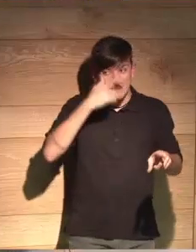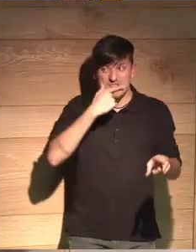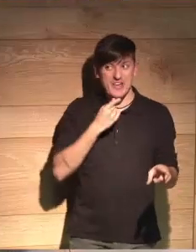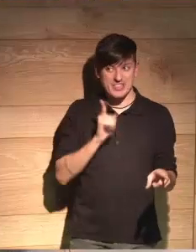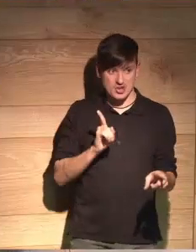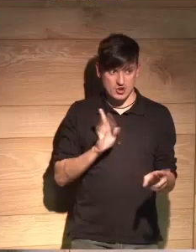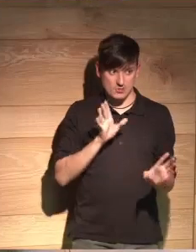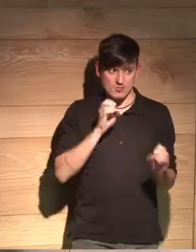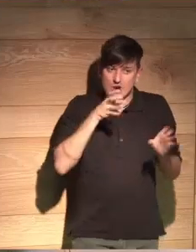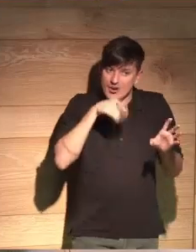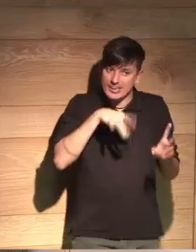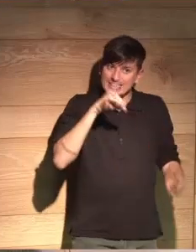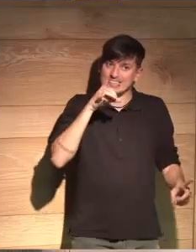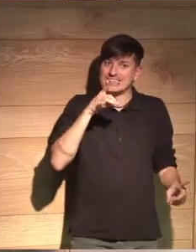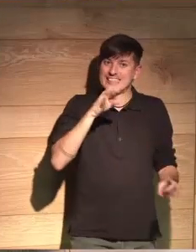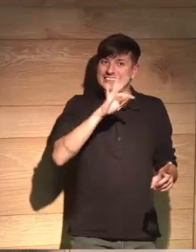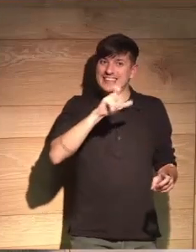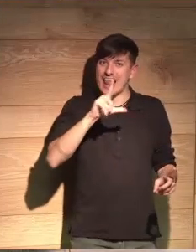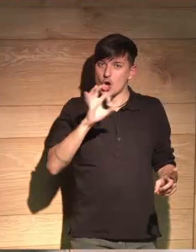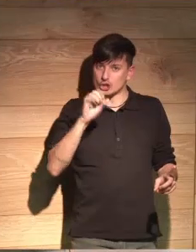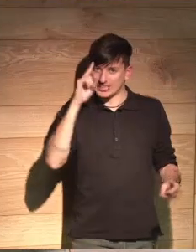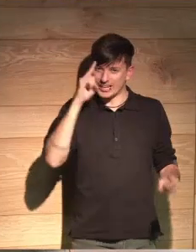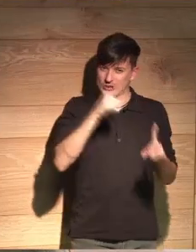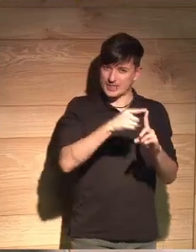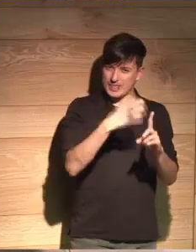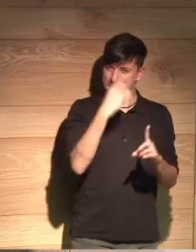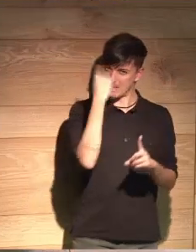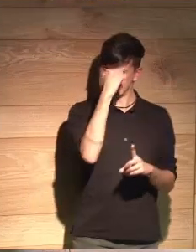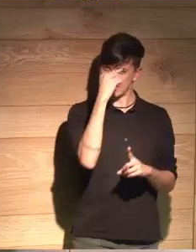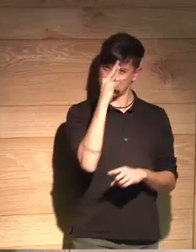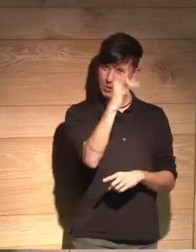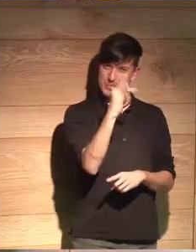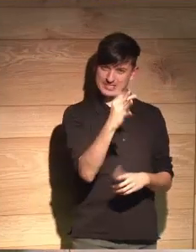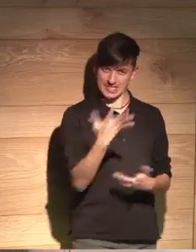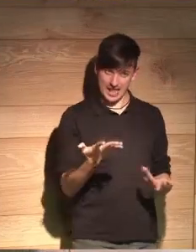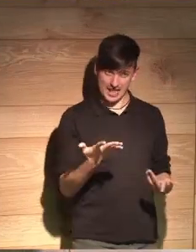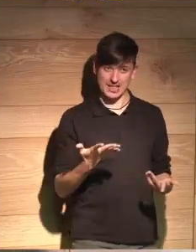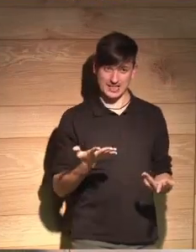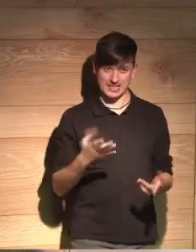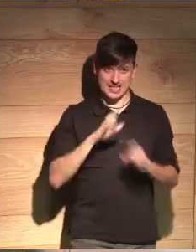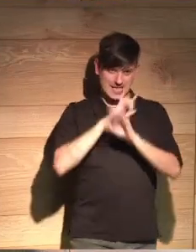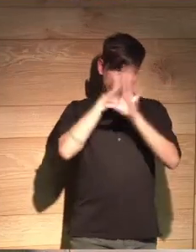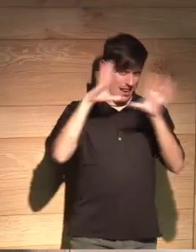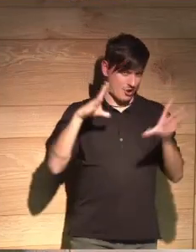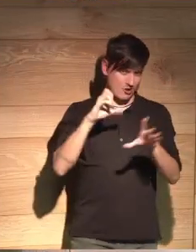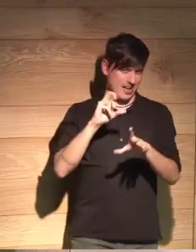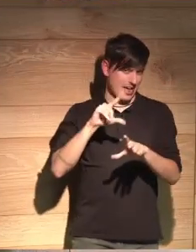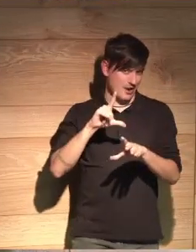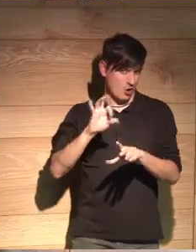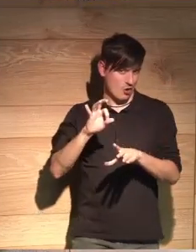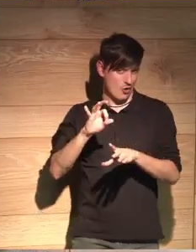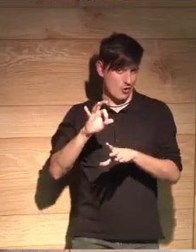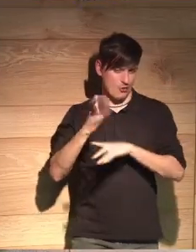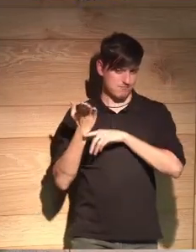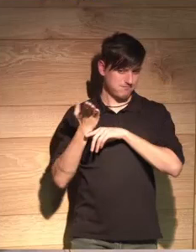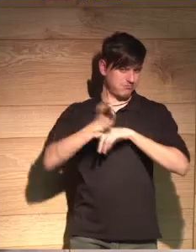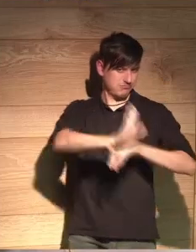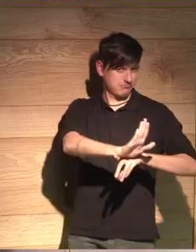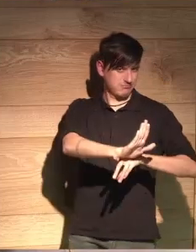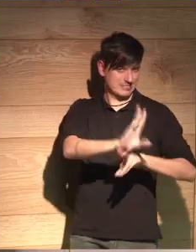can be done. But we are in Telos, and we are very optimistic. So, and Carlos